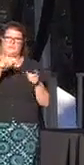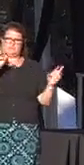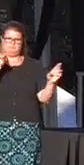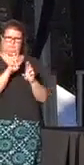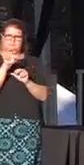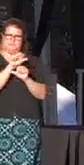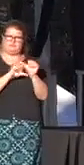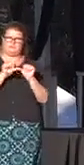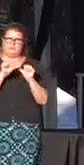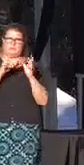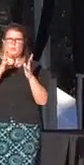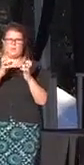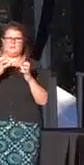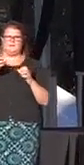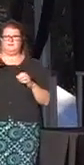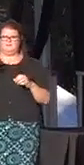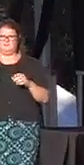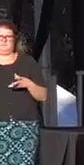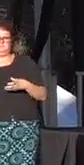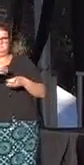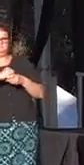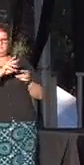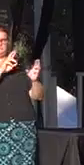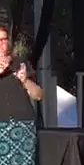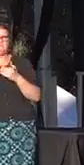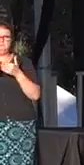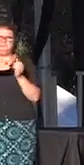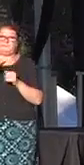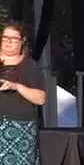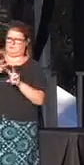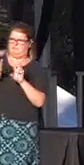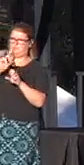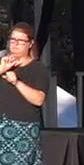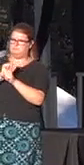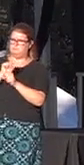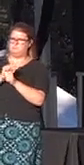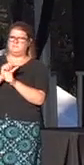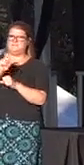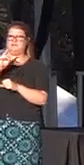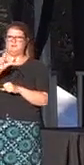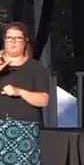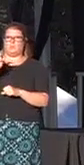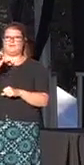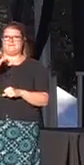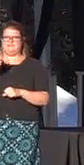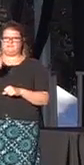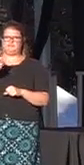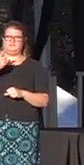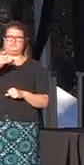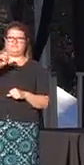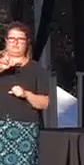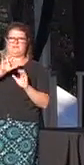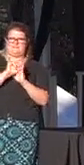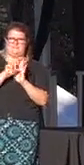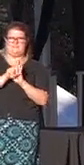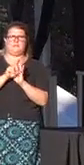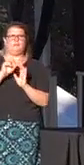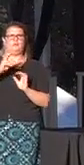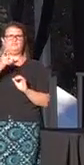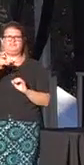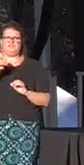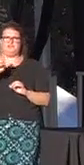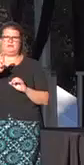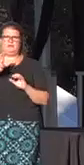and welcome all persons, regardless of their perceived or actual sexual orientation, gender identity, or